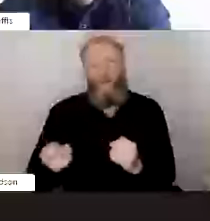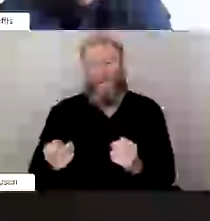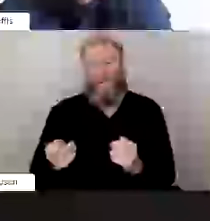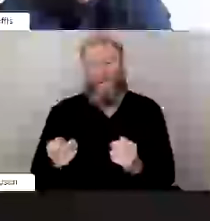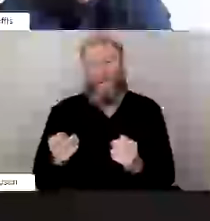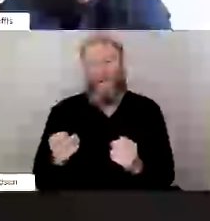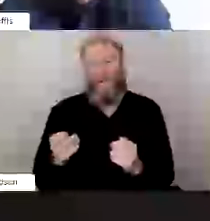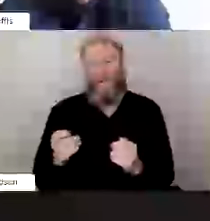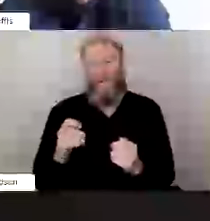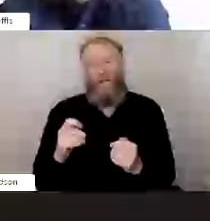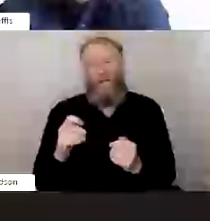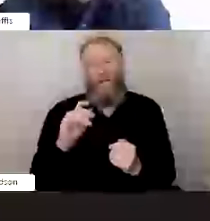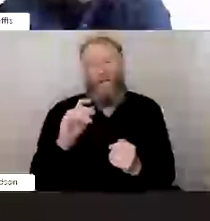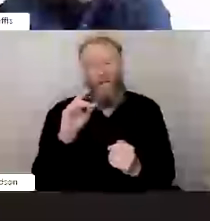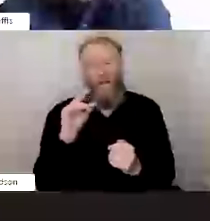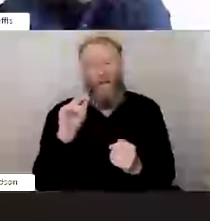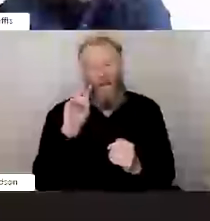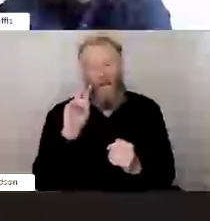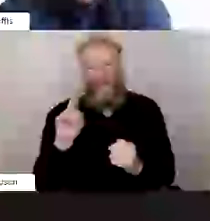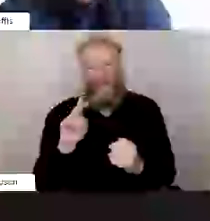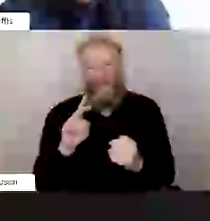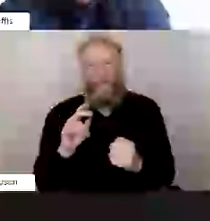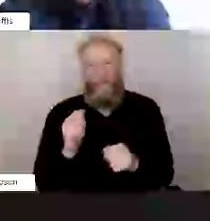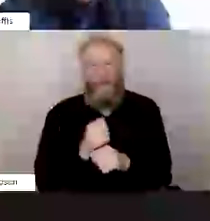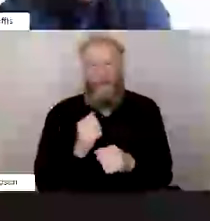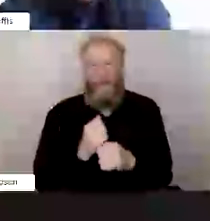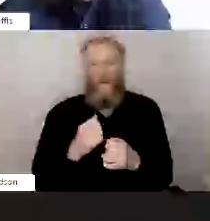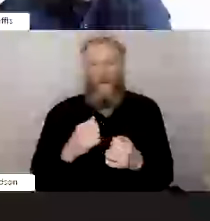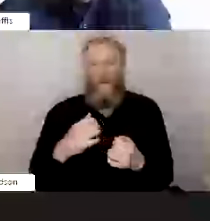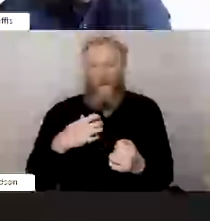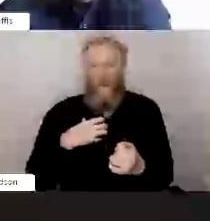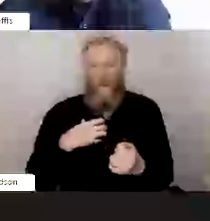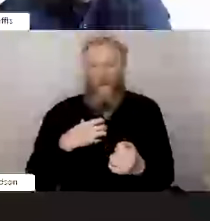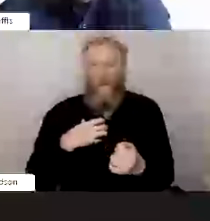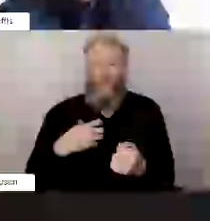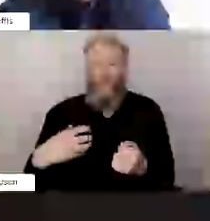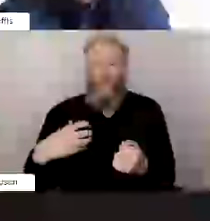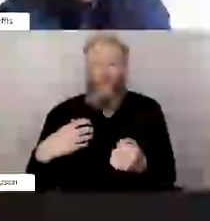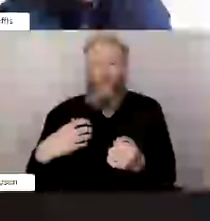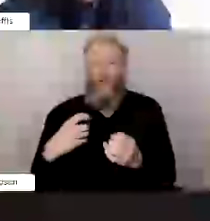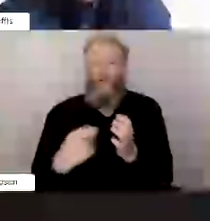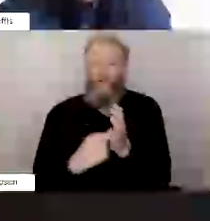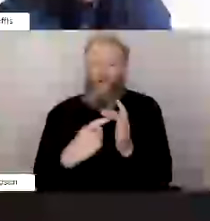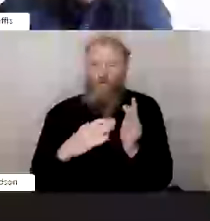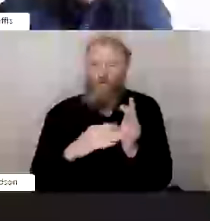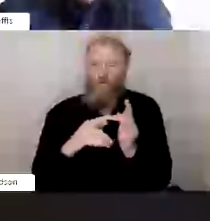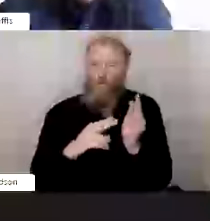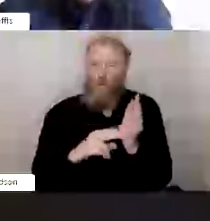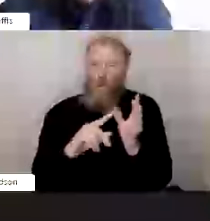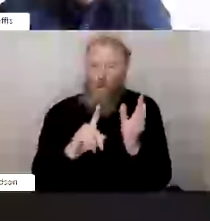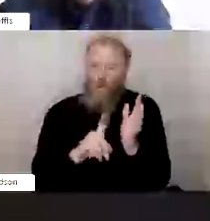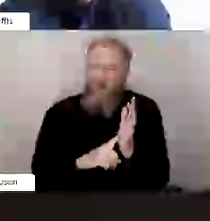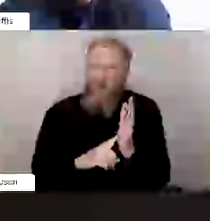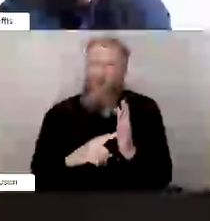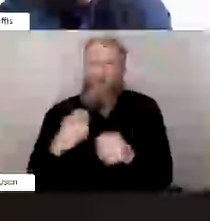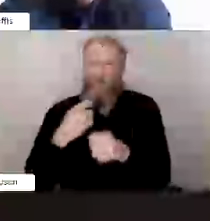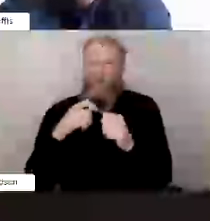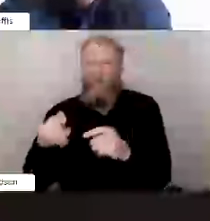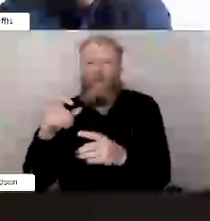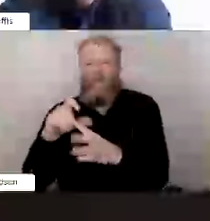talk about the increasing criminalisation of disability and the fact that many of our people